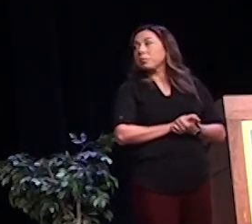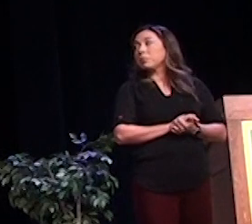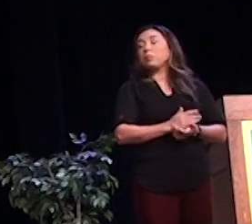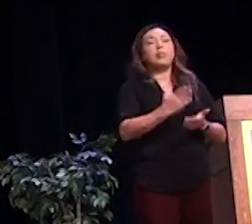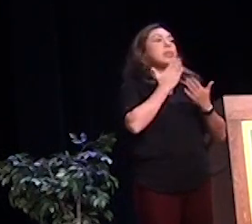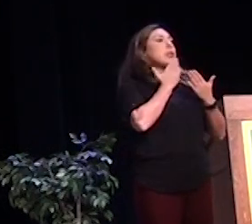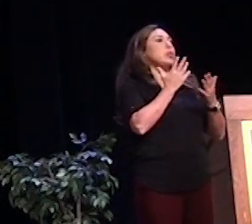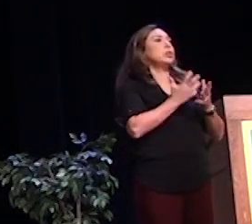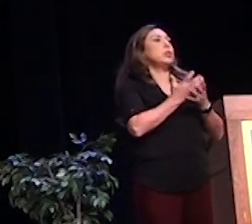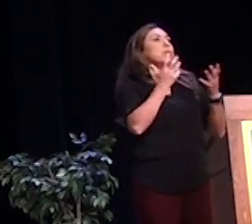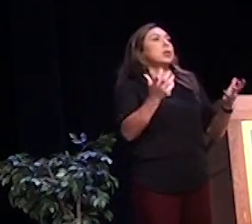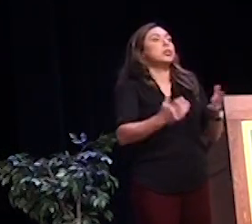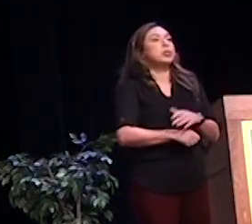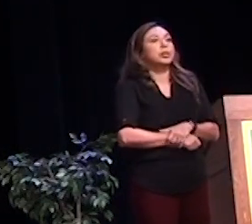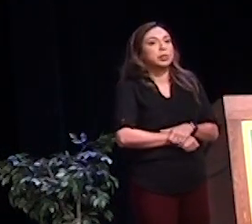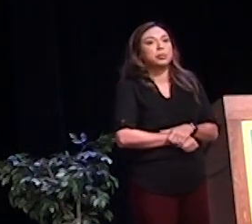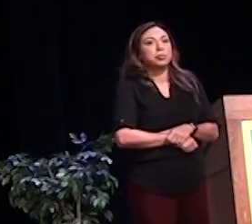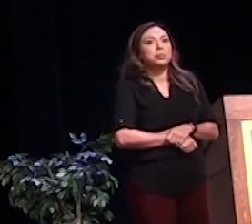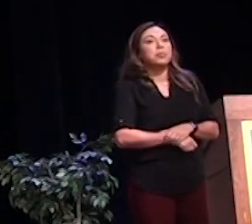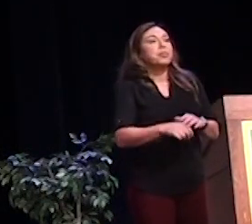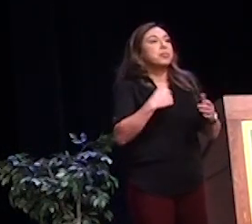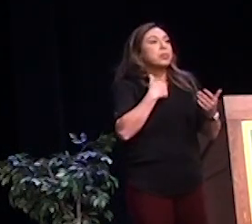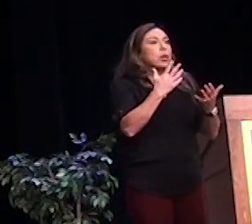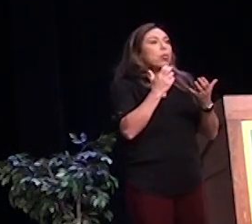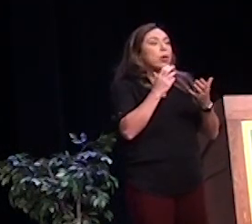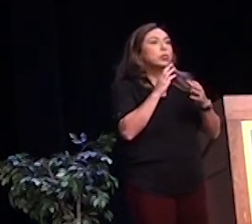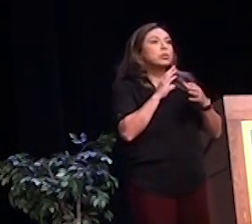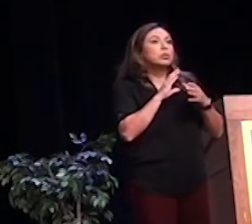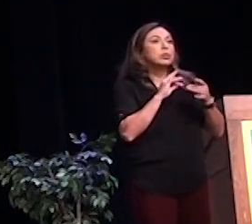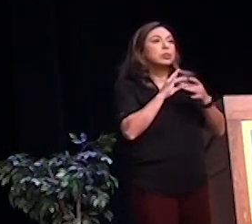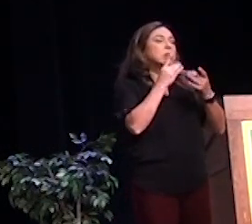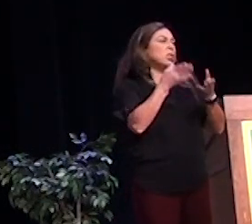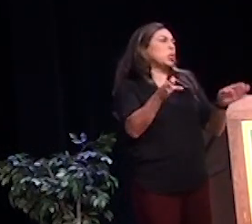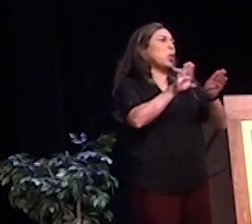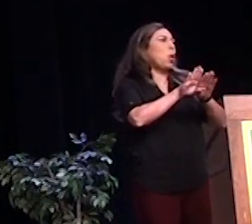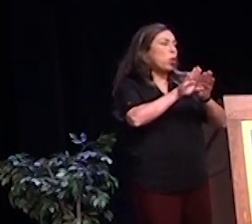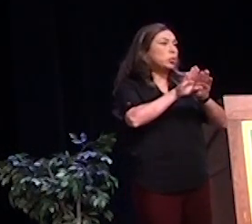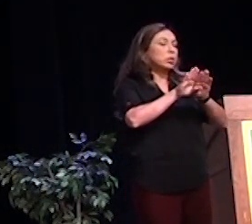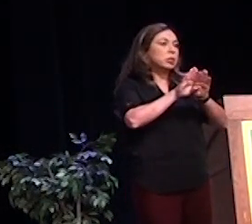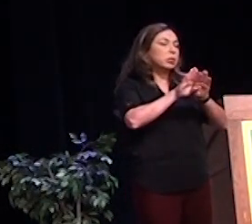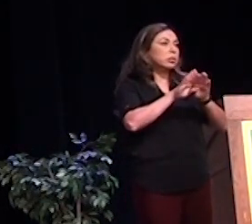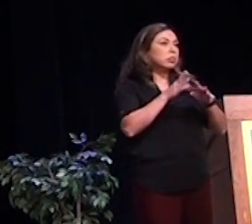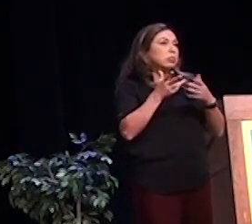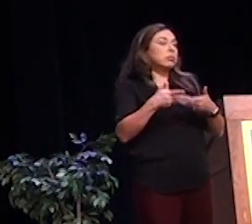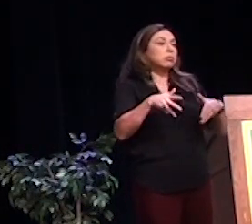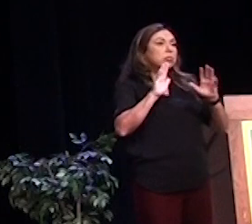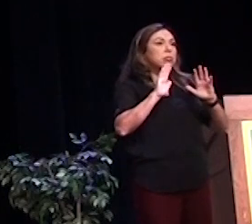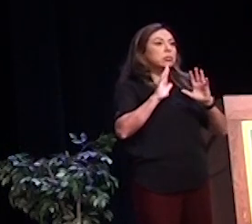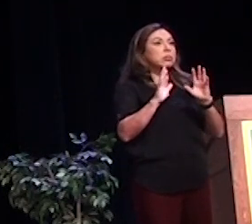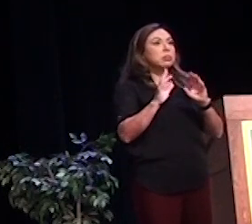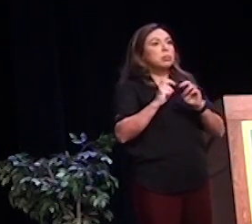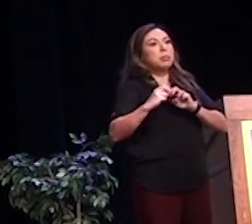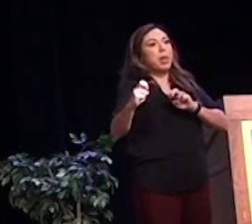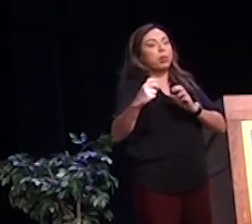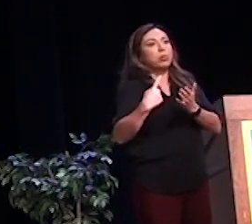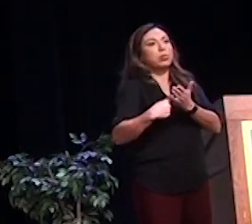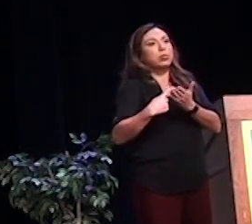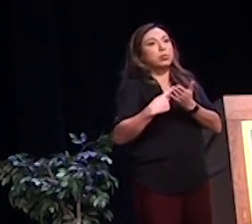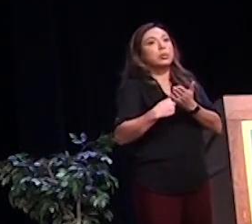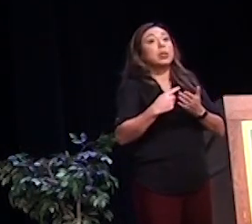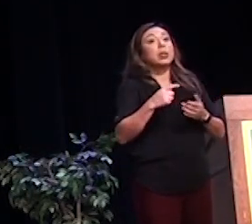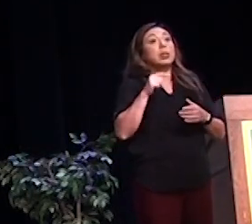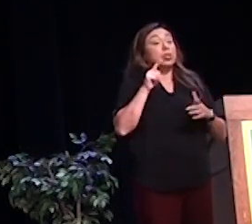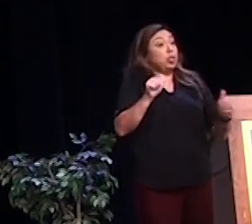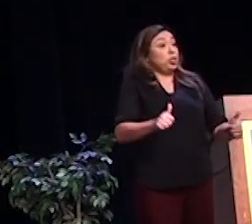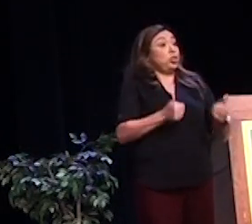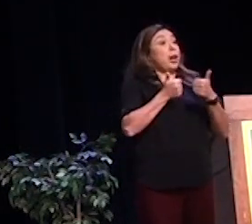Thank you all so very much. I just want to say in closing that a challenge